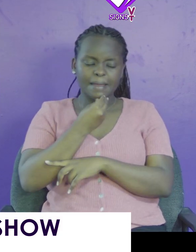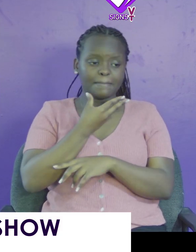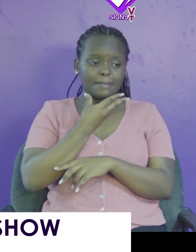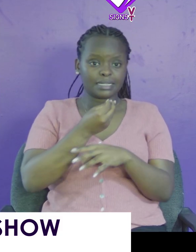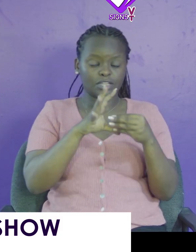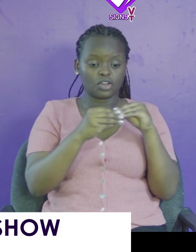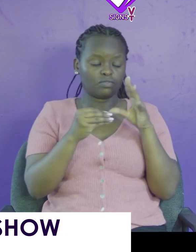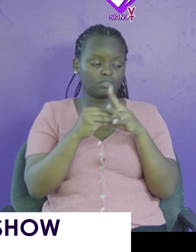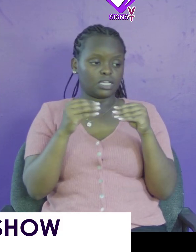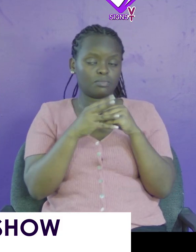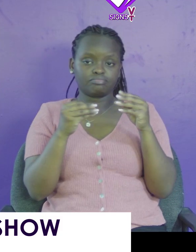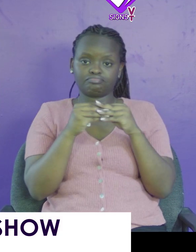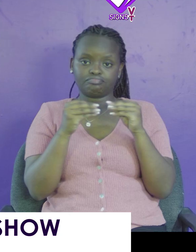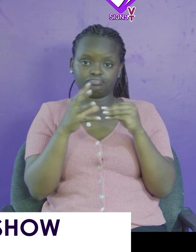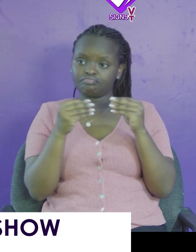Yes,